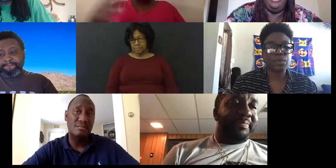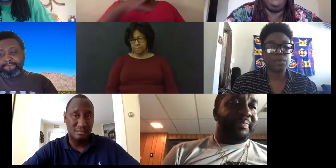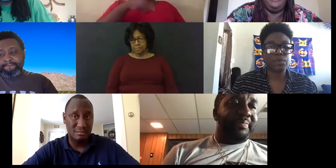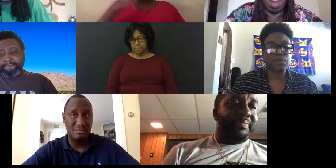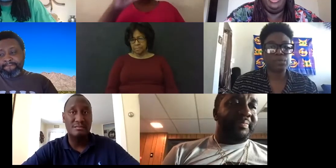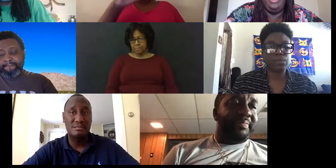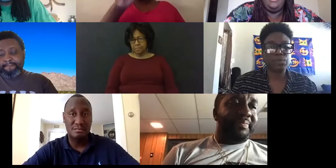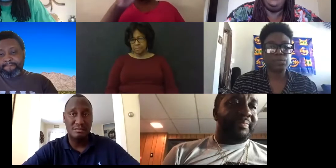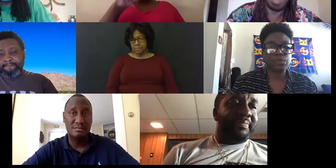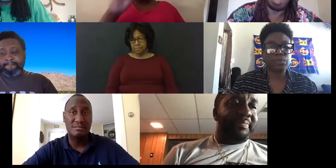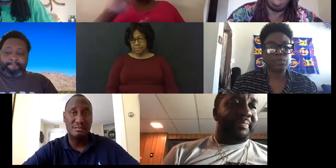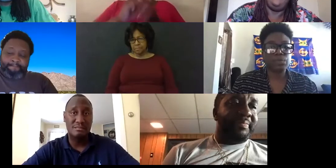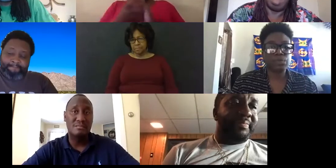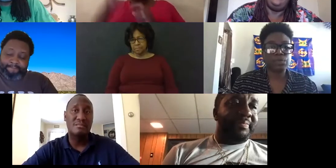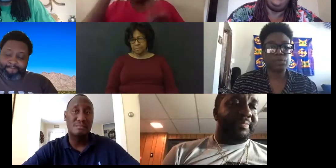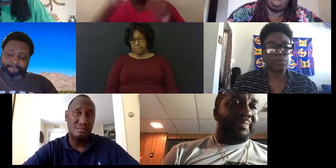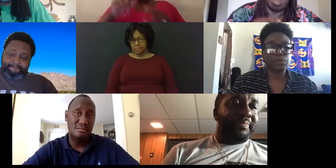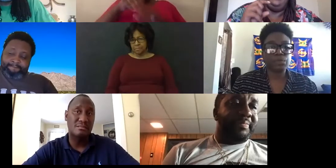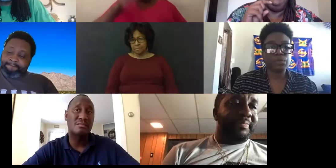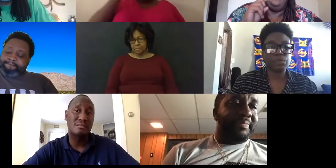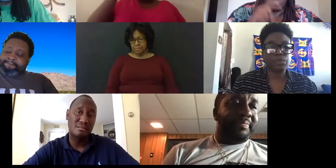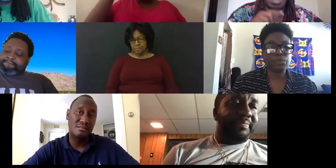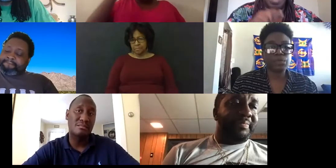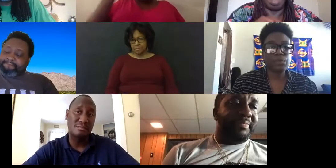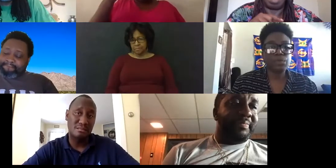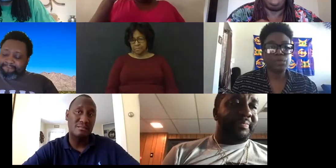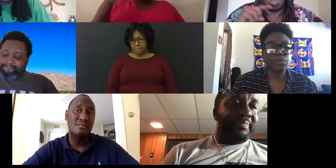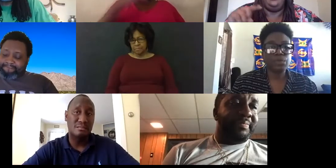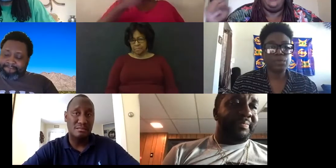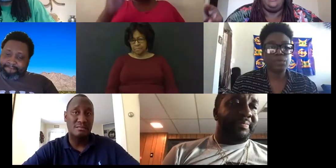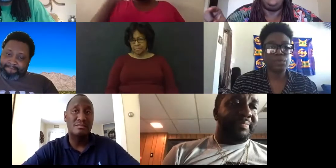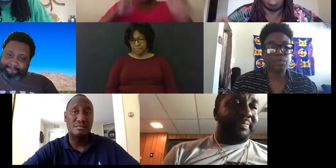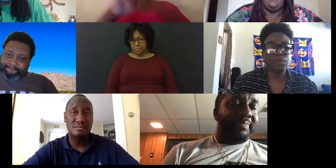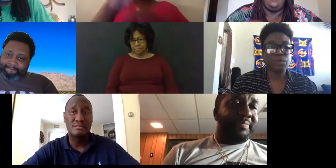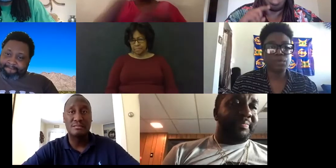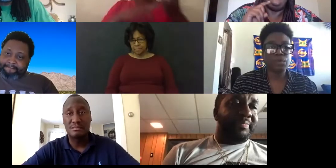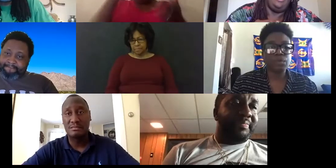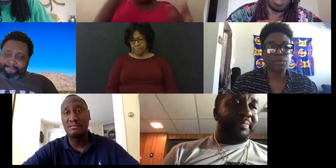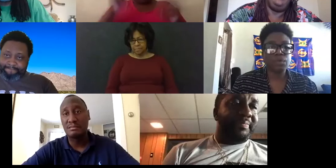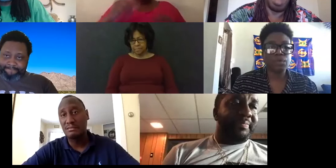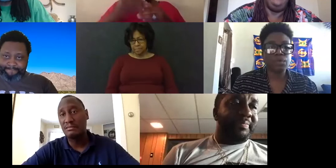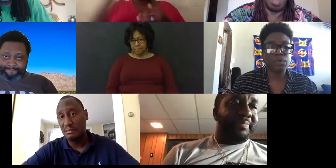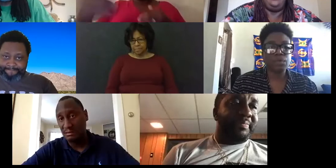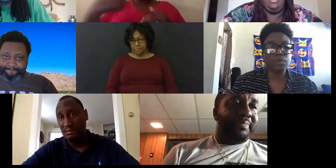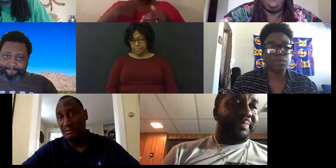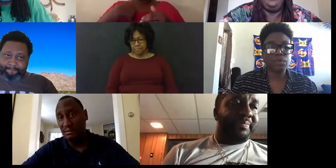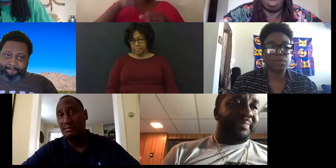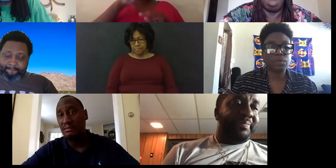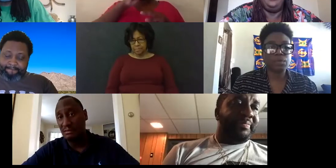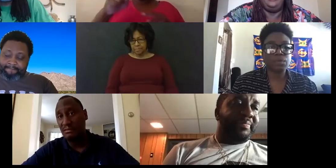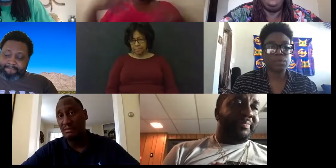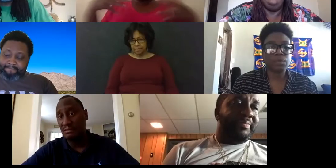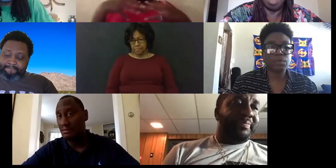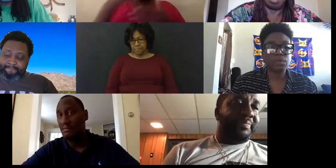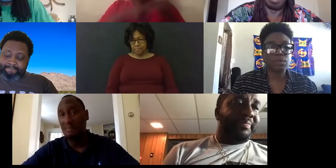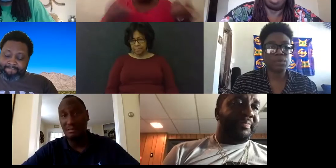the near future. And if we think about this as a prediction of what's going to come next, I am deathly afraid of what's going to happen in this